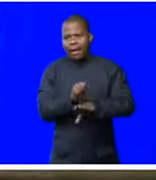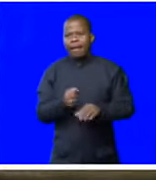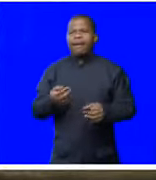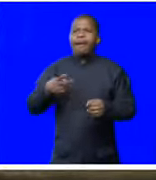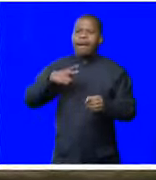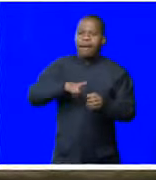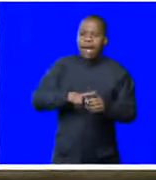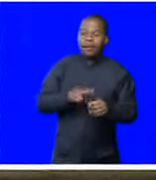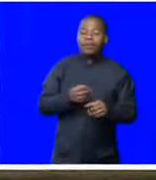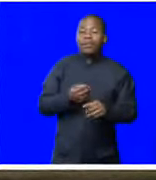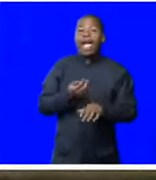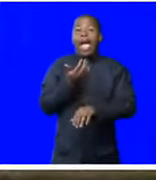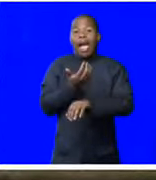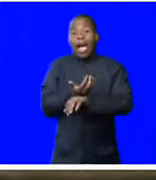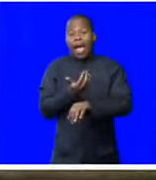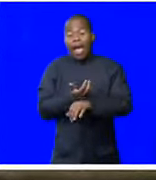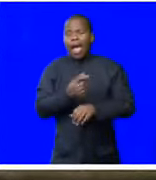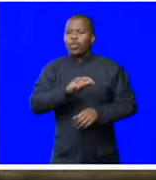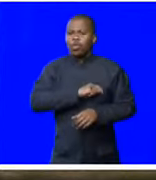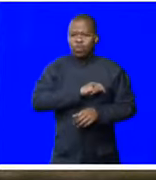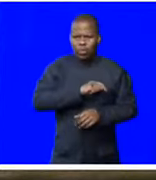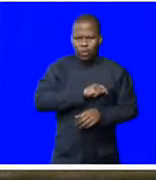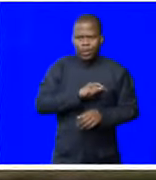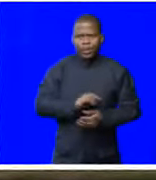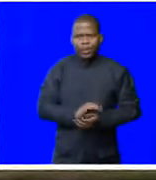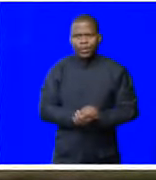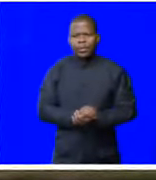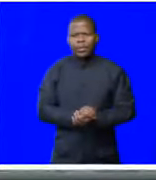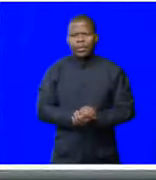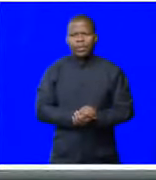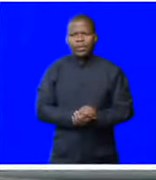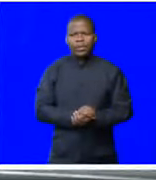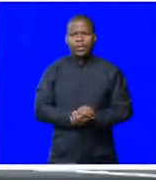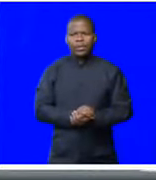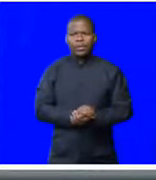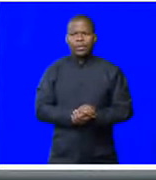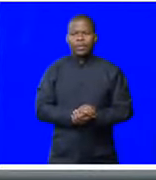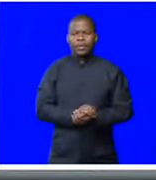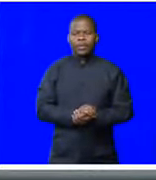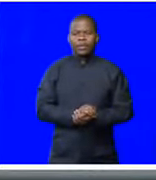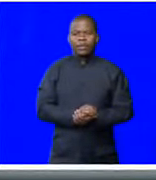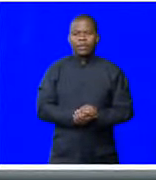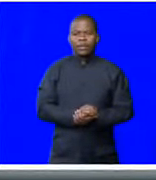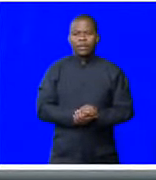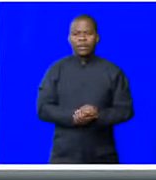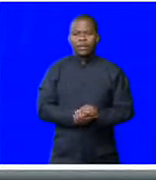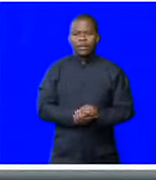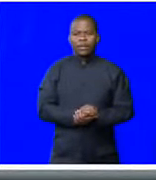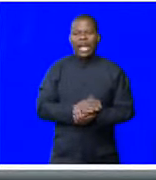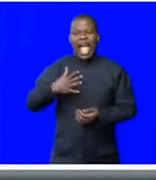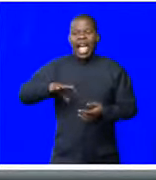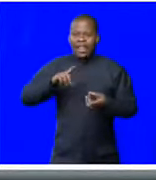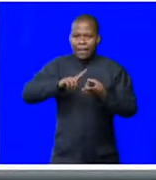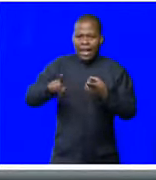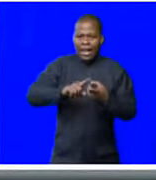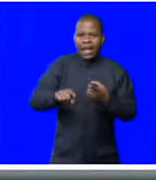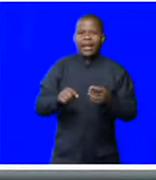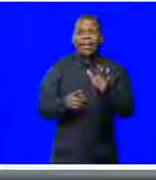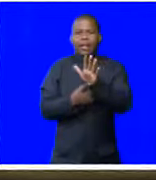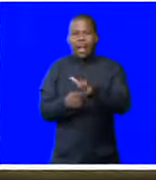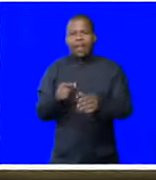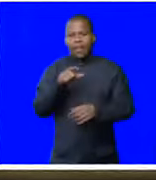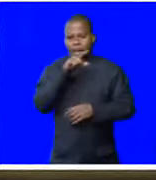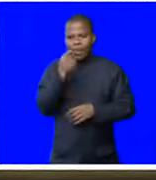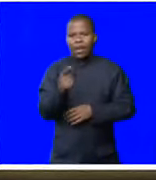or road, if I may say, or journey. It wasn't bad, it was amazing. Yeah, seeing players like Tulani in such a country is